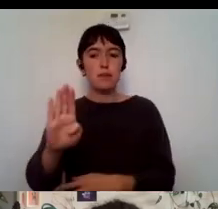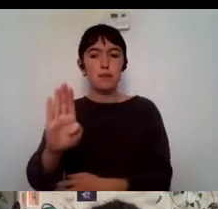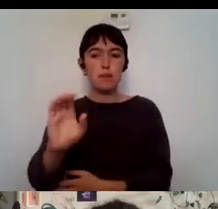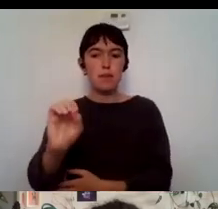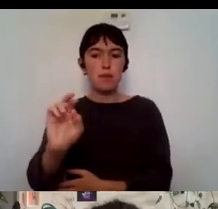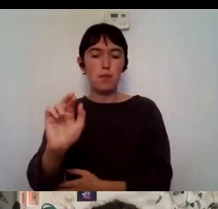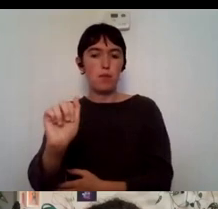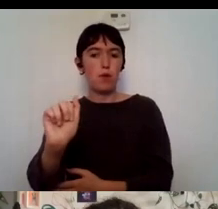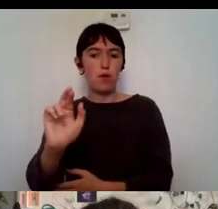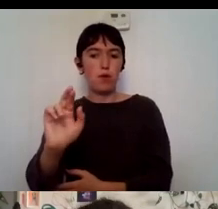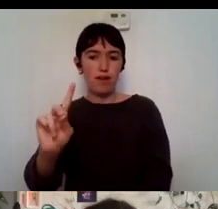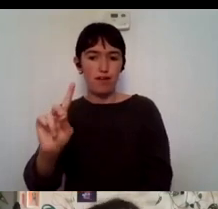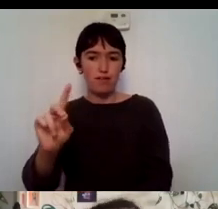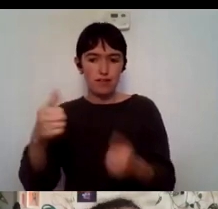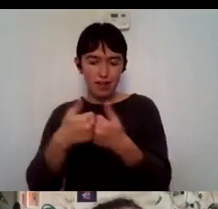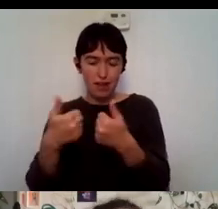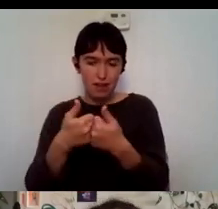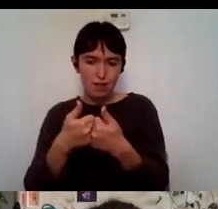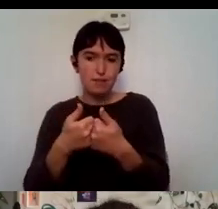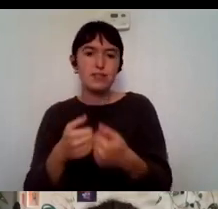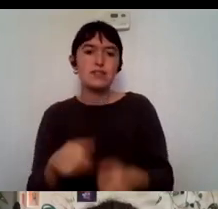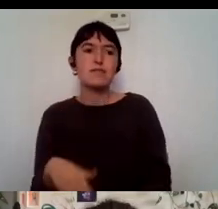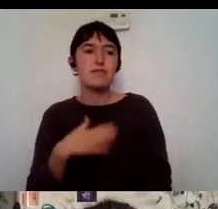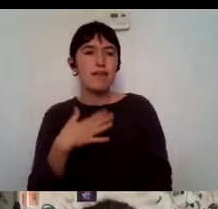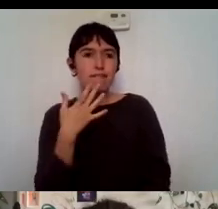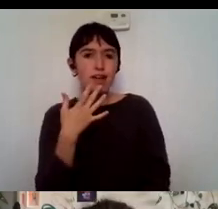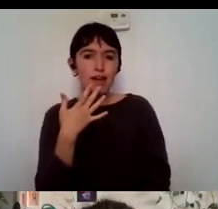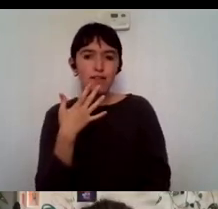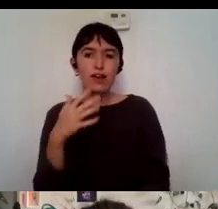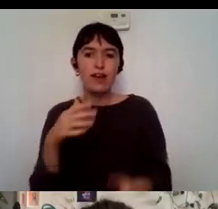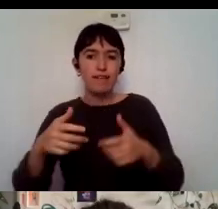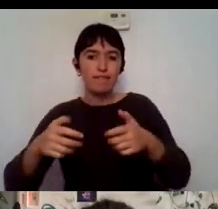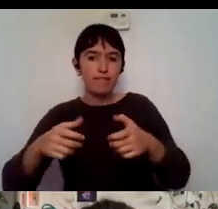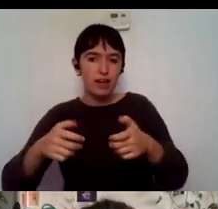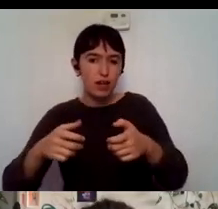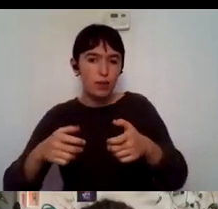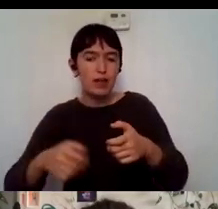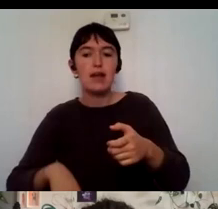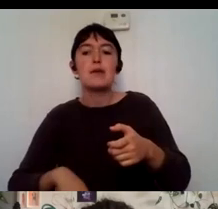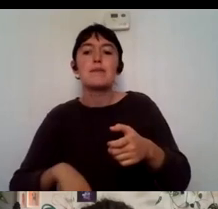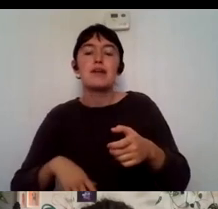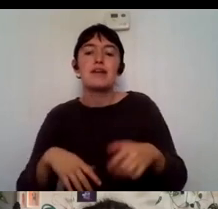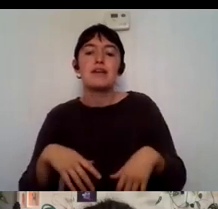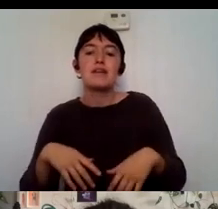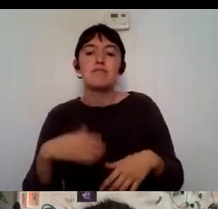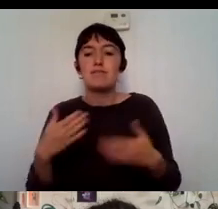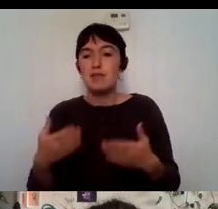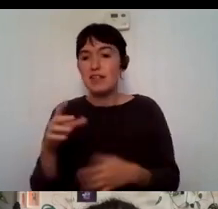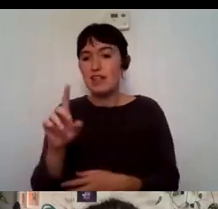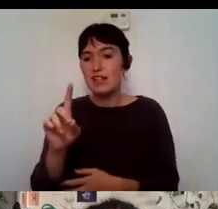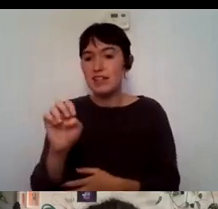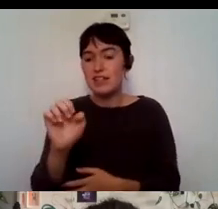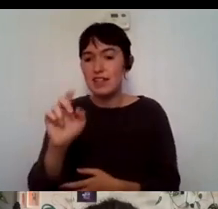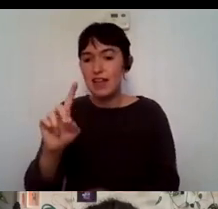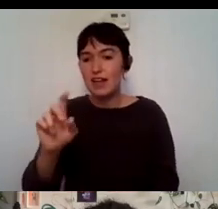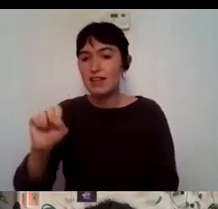video, oh my goodness, I would have to say it's not for I would say Dead Space 2 is probably one of my favorites because